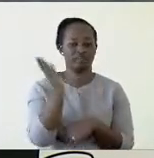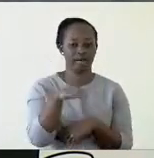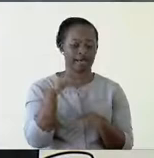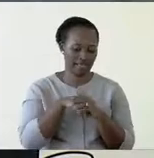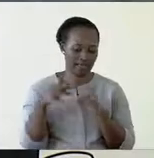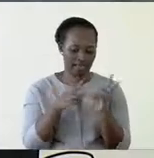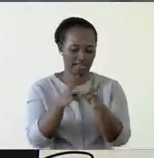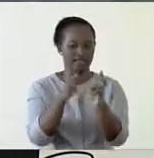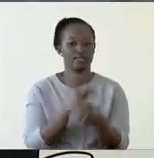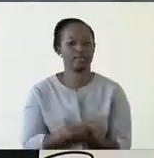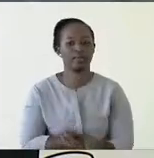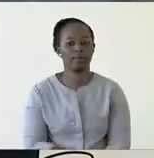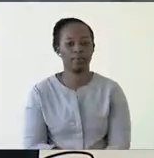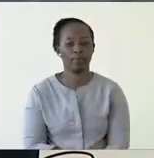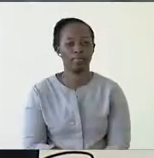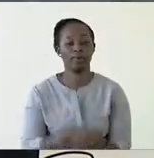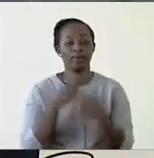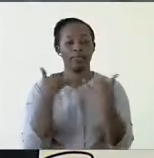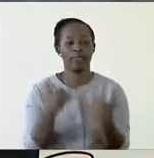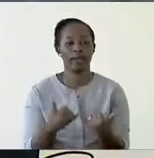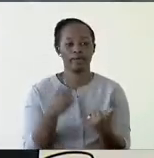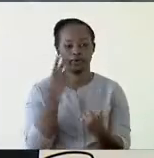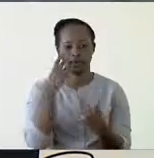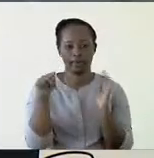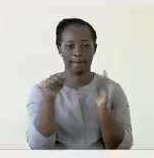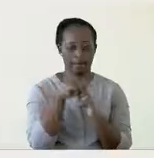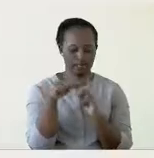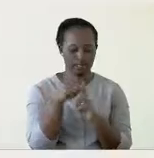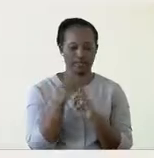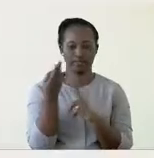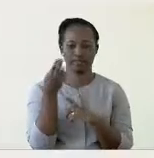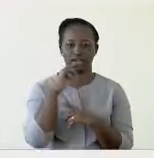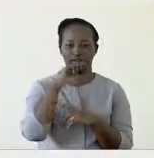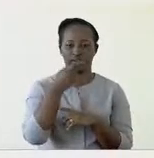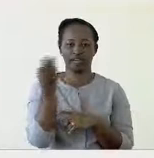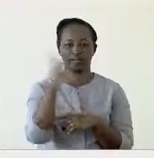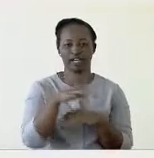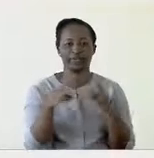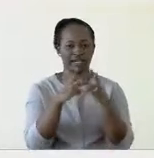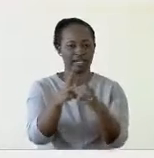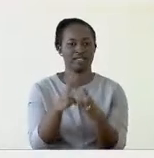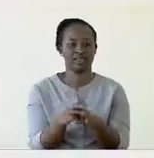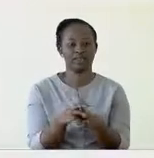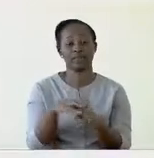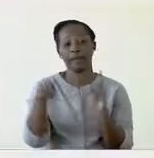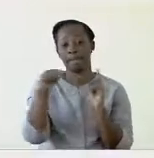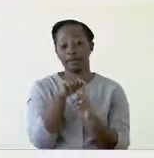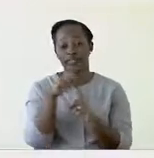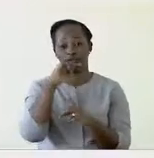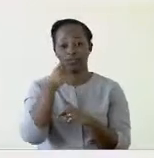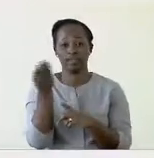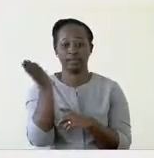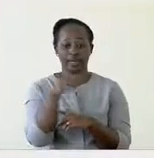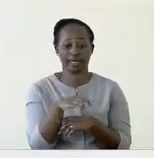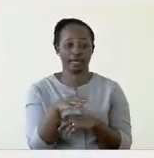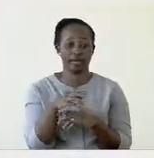mechanism. Let's have a positive feedback mechanism. Positive feedback mechanism